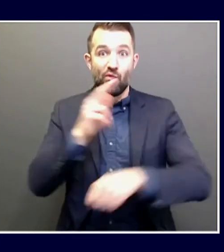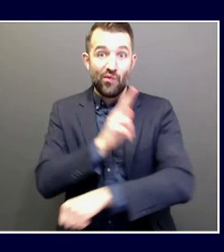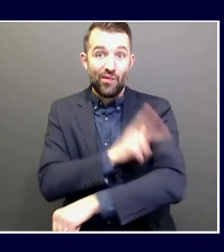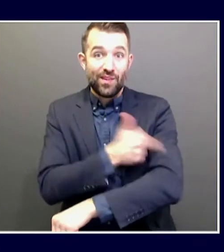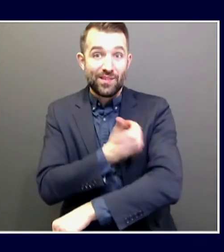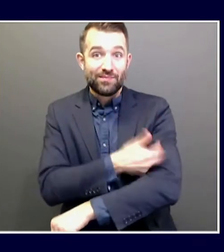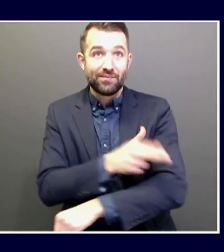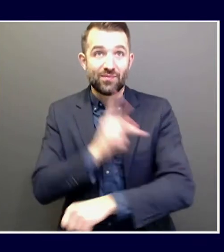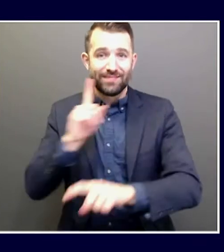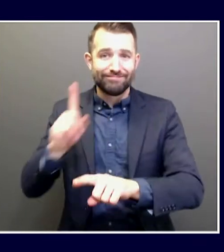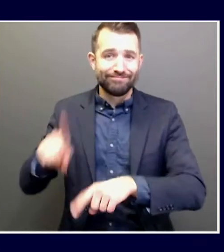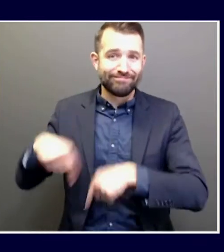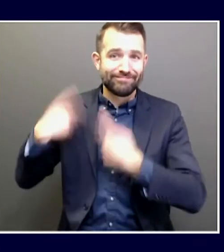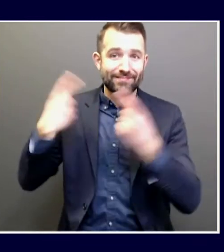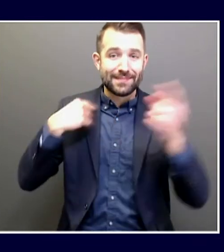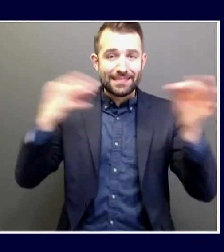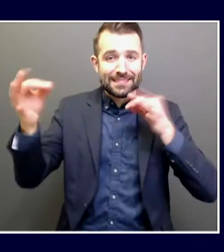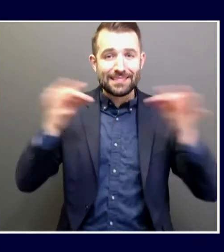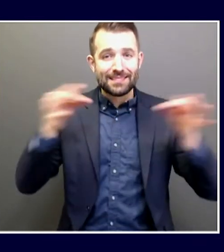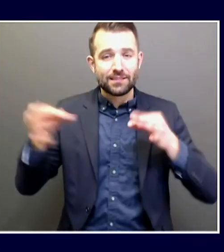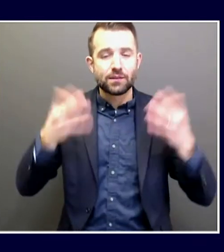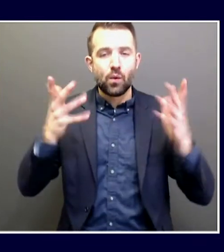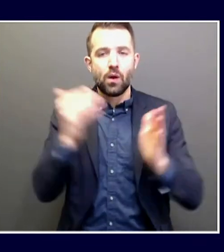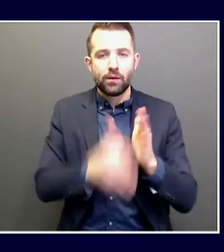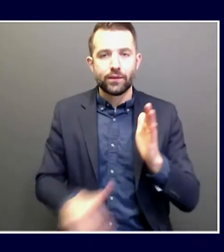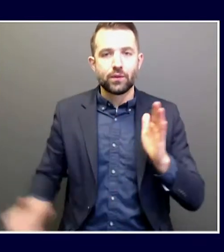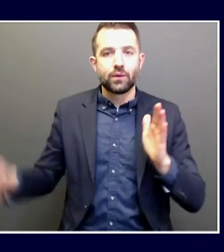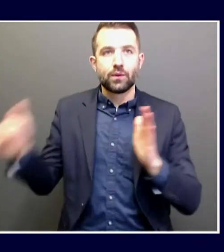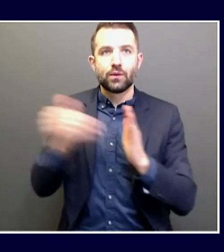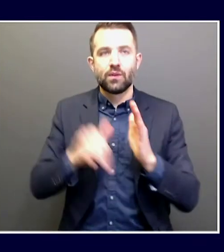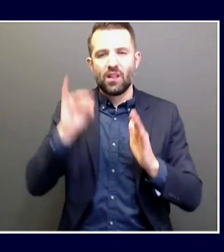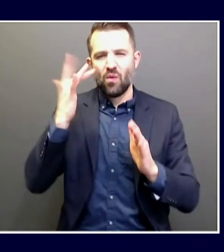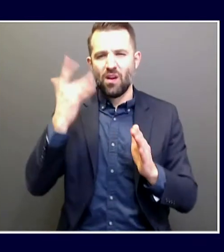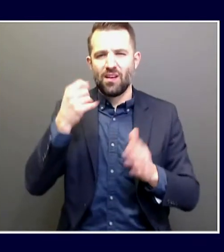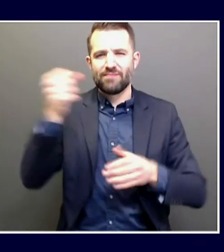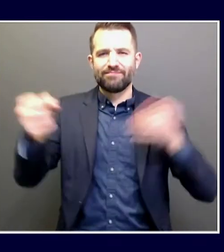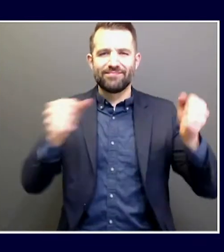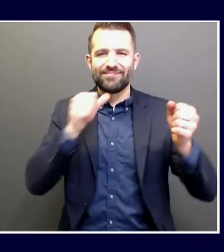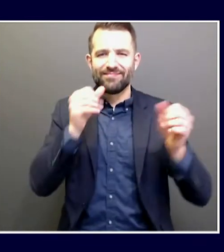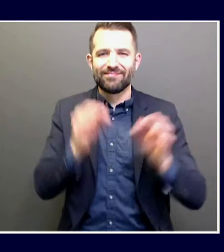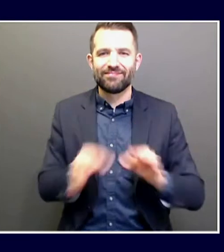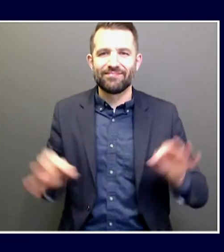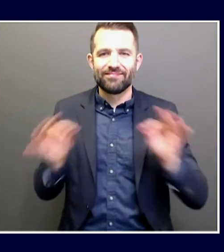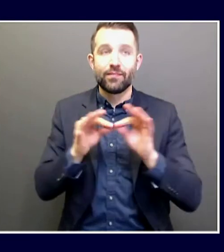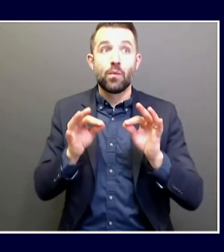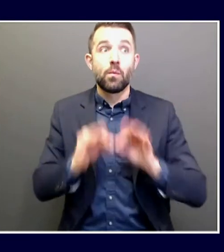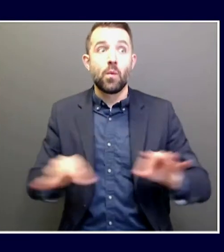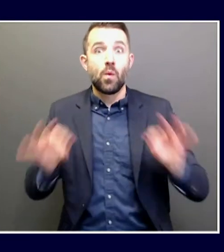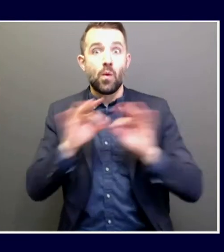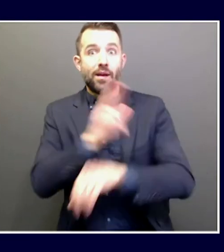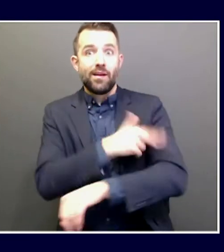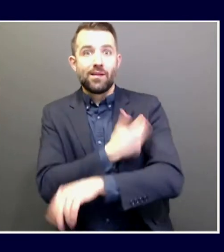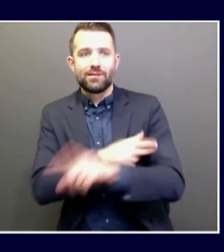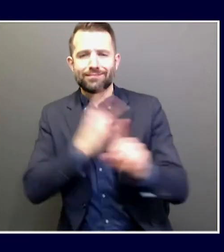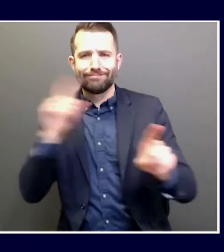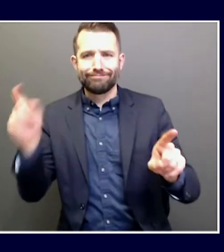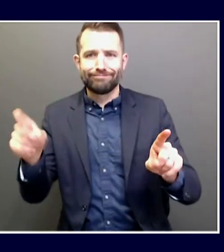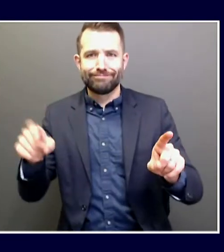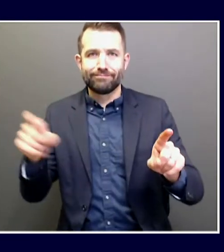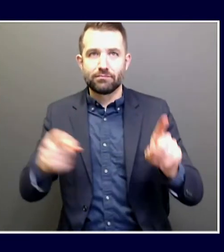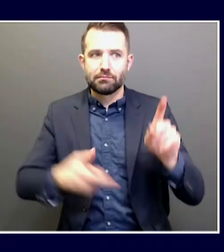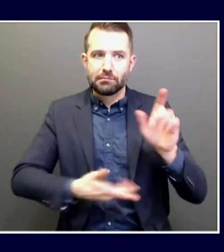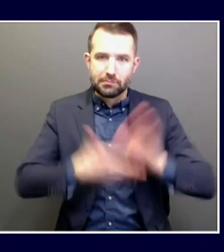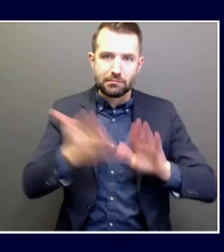We really have to maintain the capacity of our hospitals to treat critical care patients. What we do is try